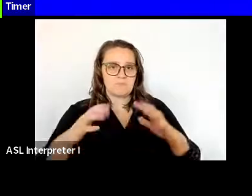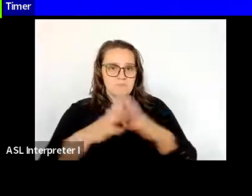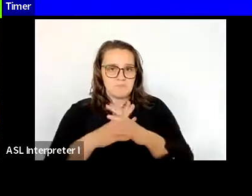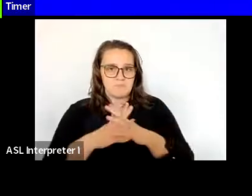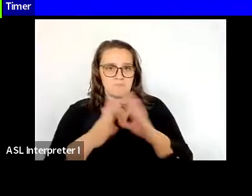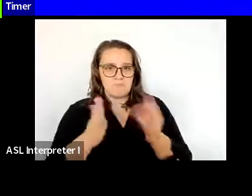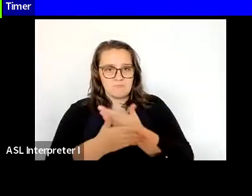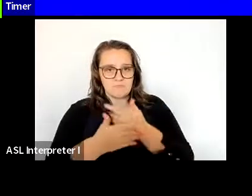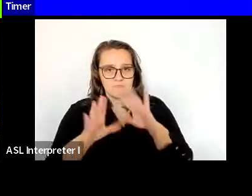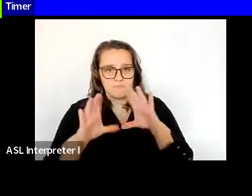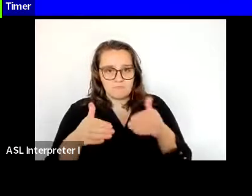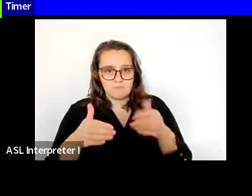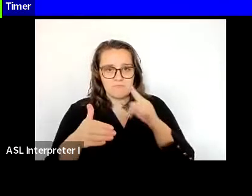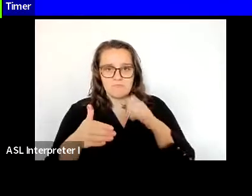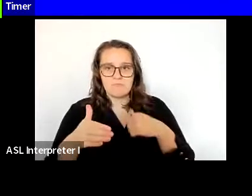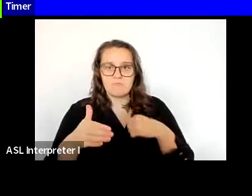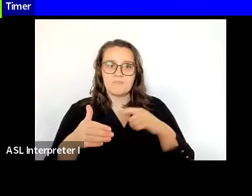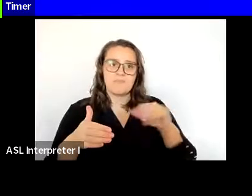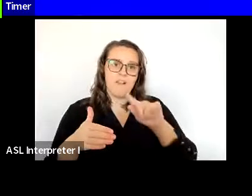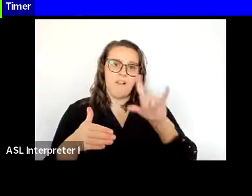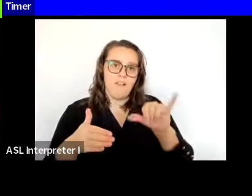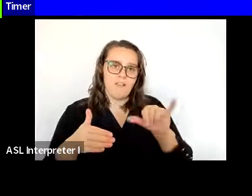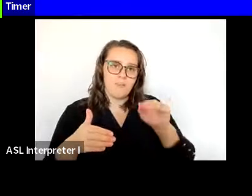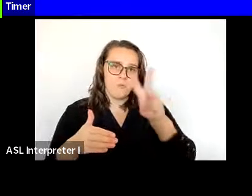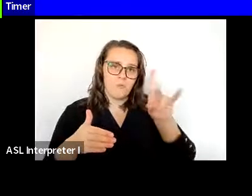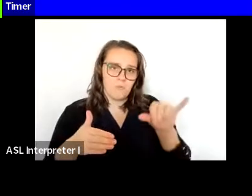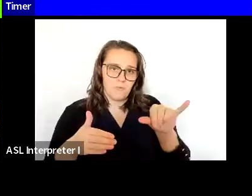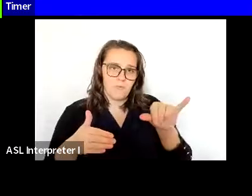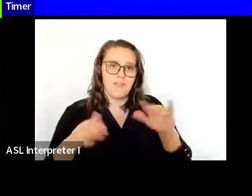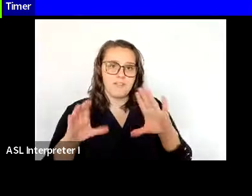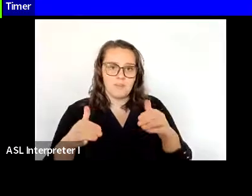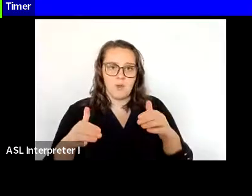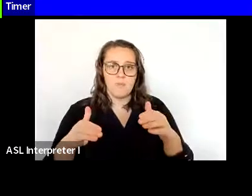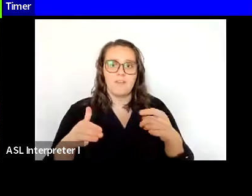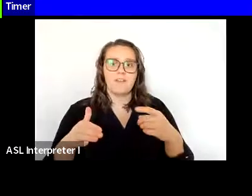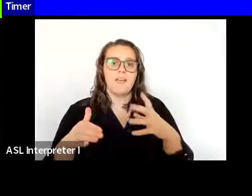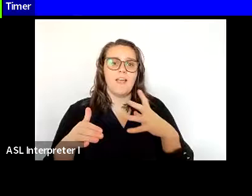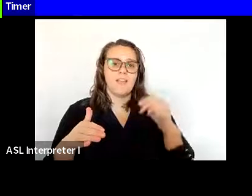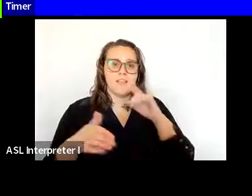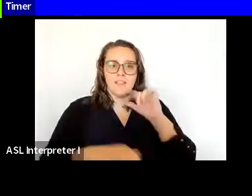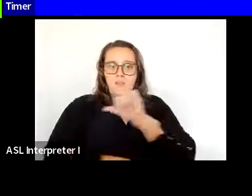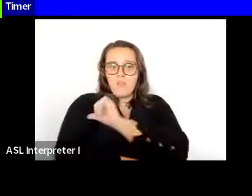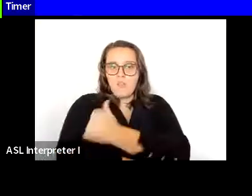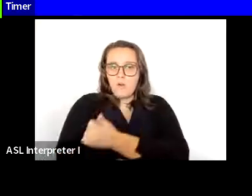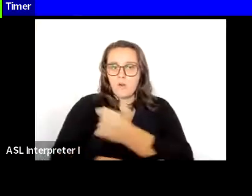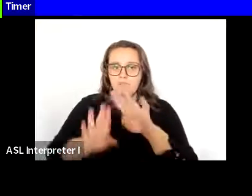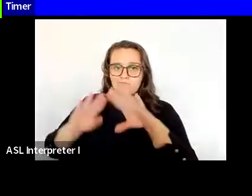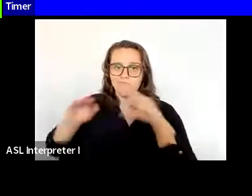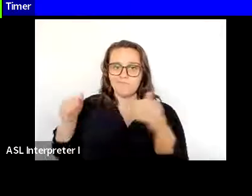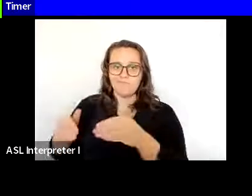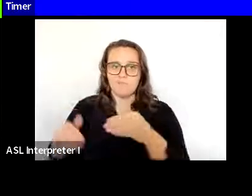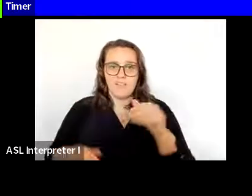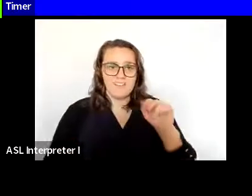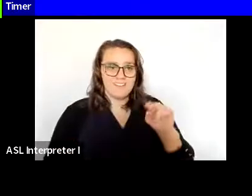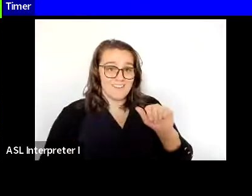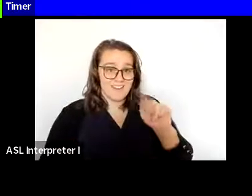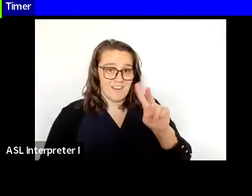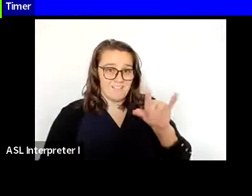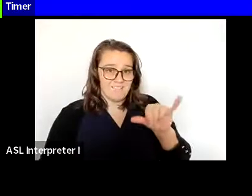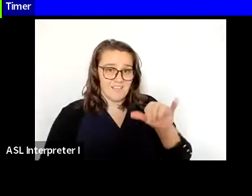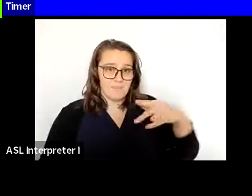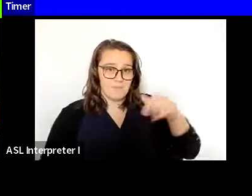district alleys of residential uses. The authority set its sights on Navy Place, on the Navy Place block in